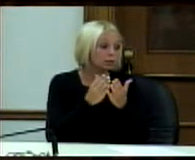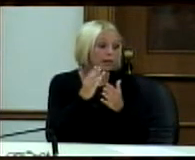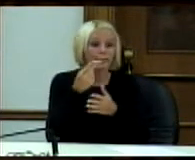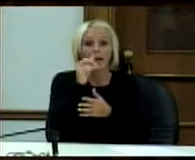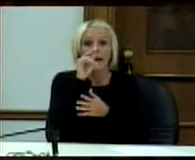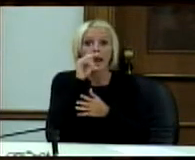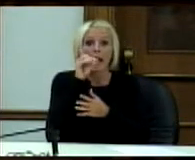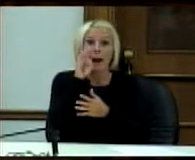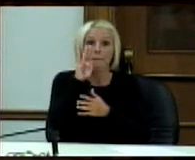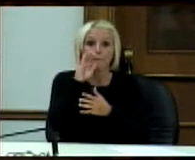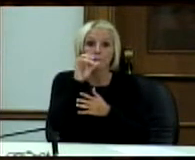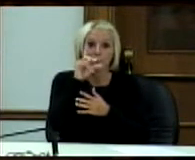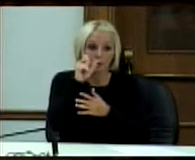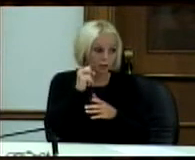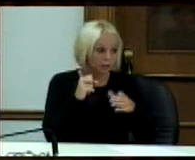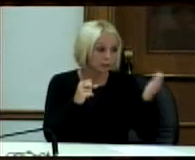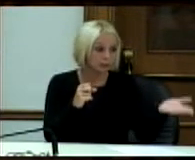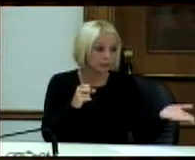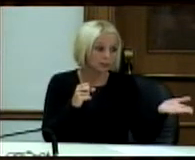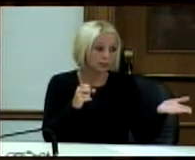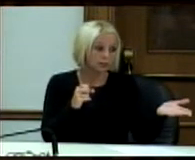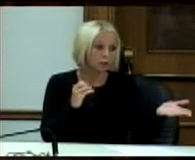schools.